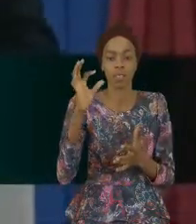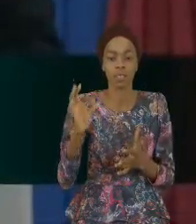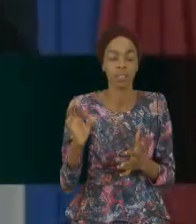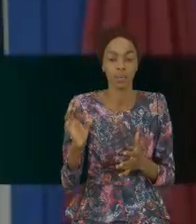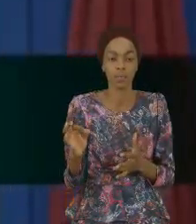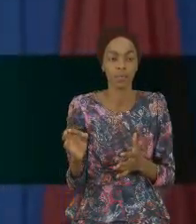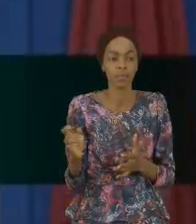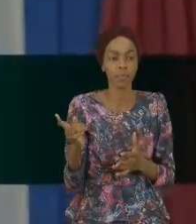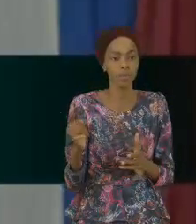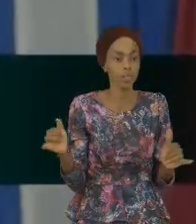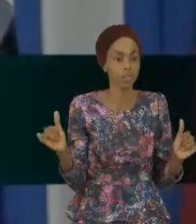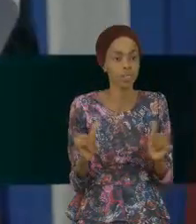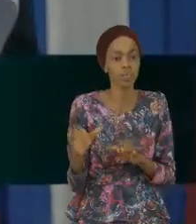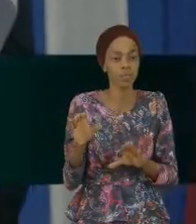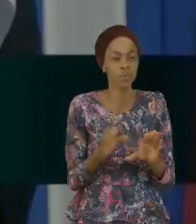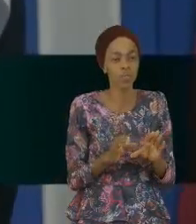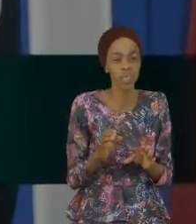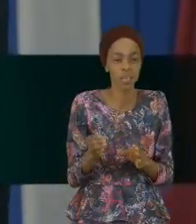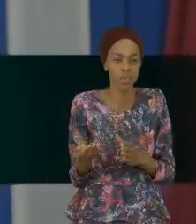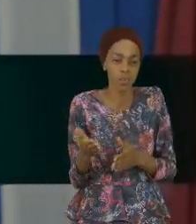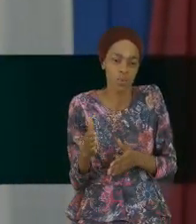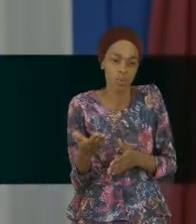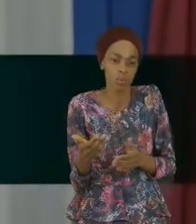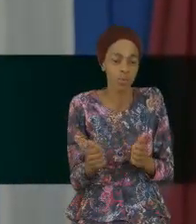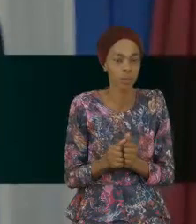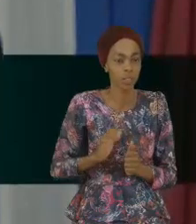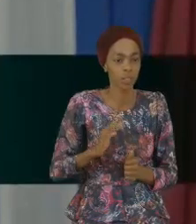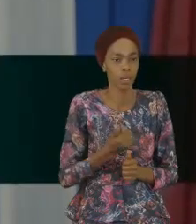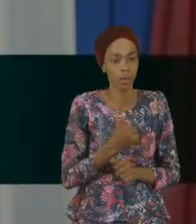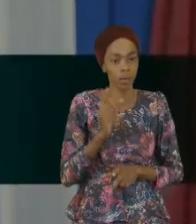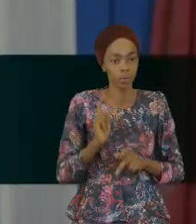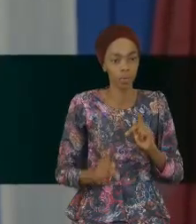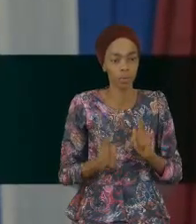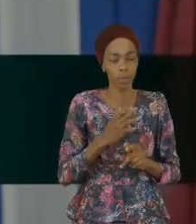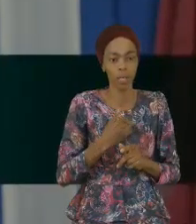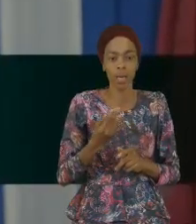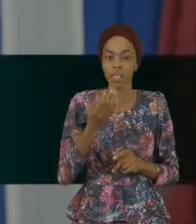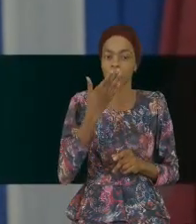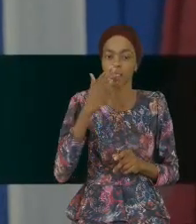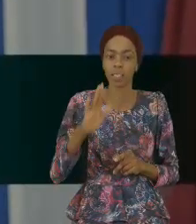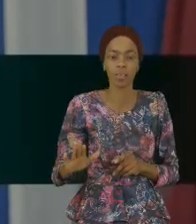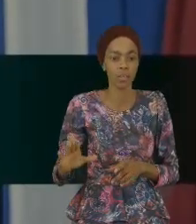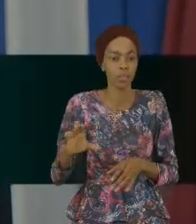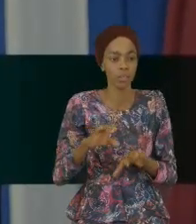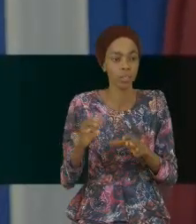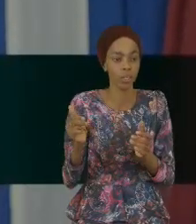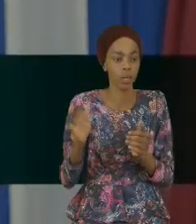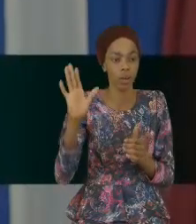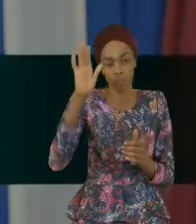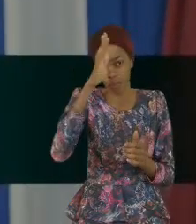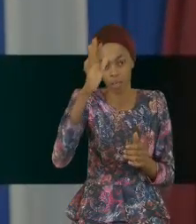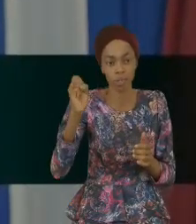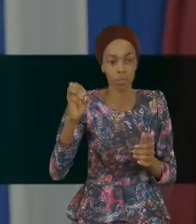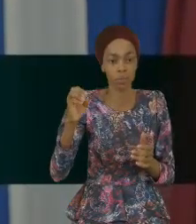dealt subtly with our kindred and evil entreated our father so that they